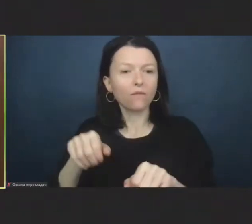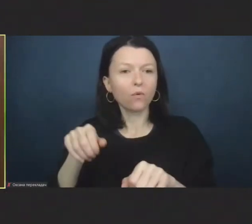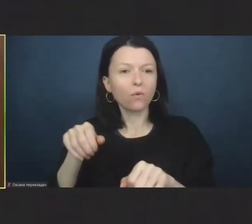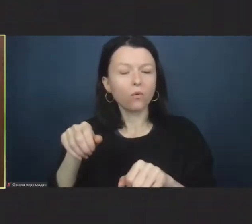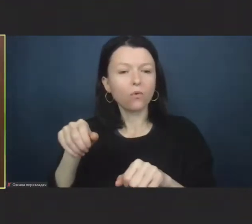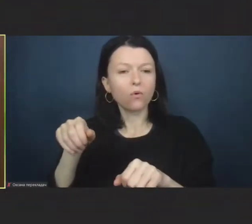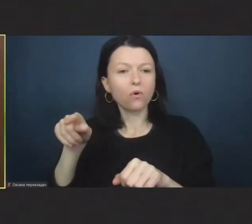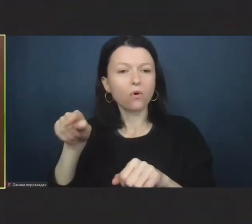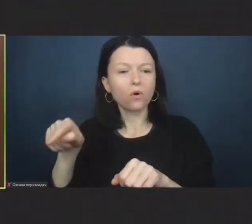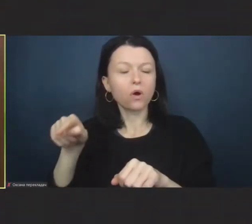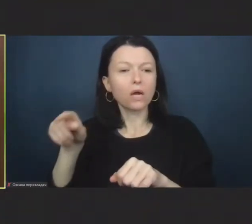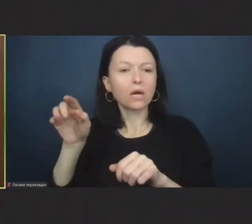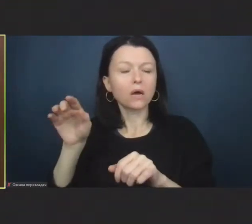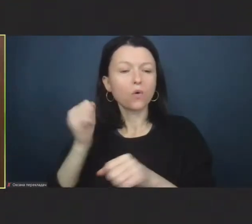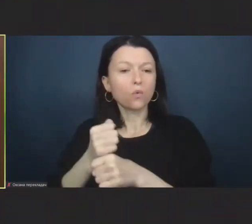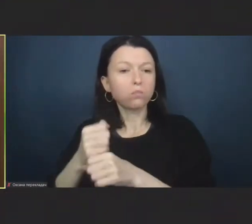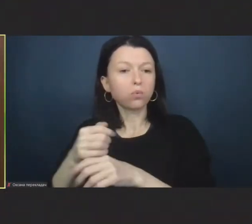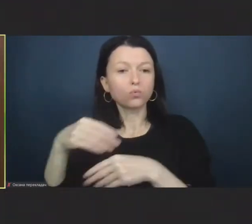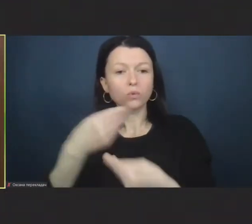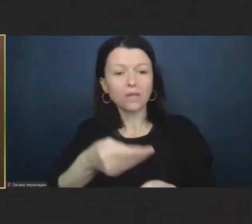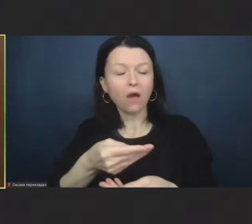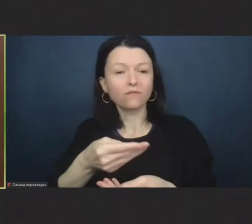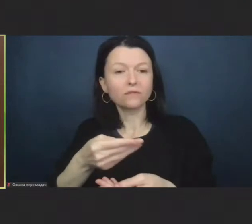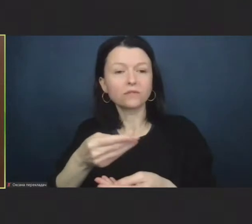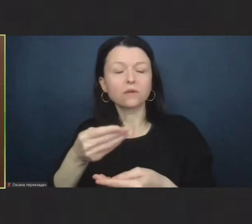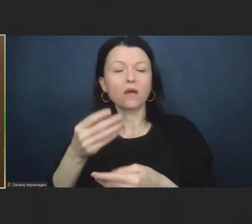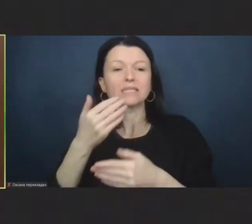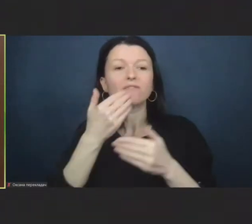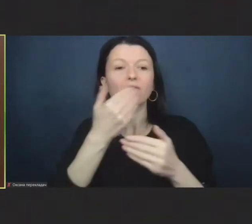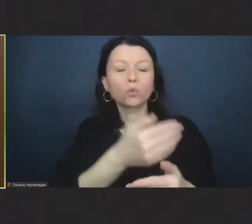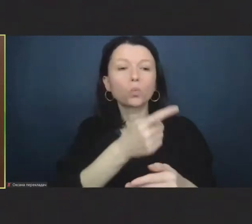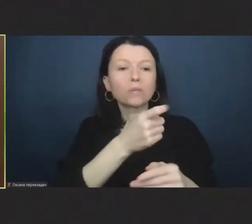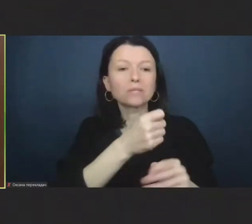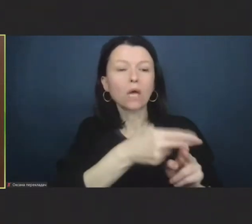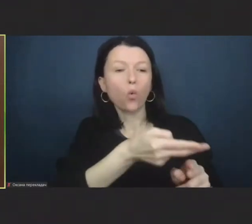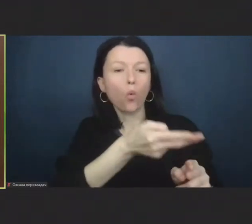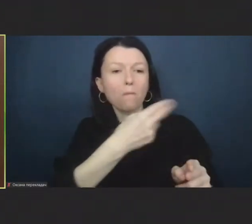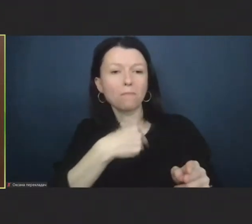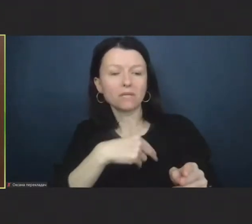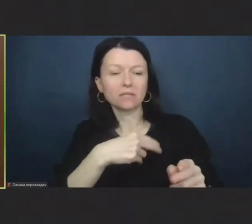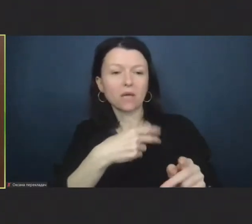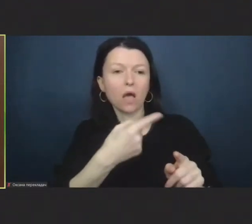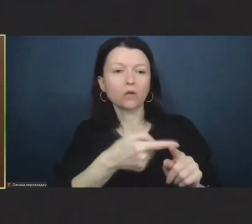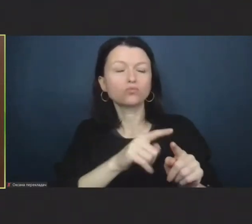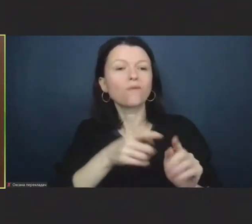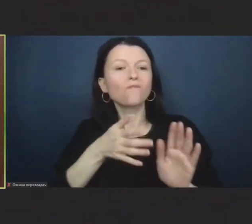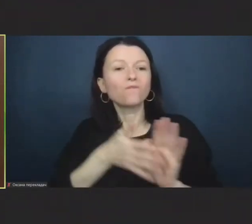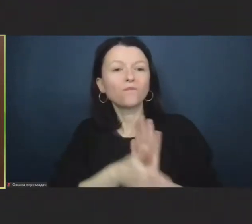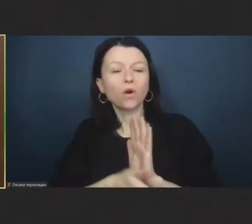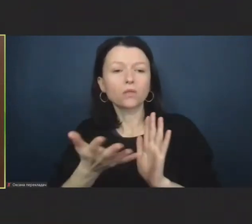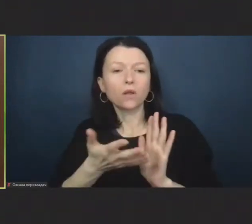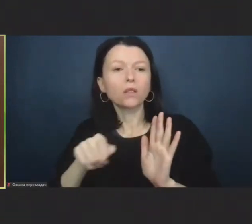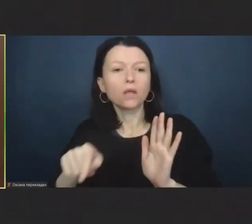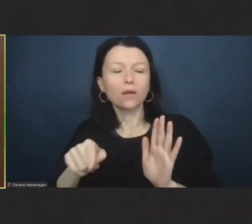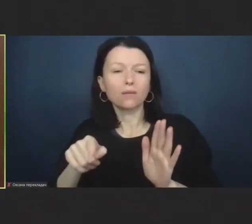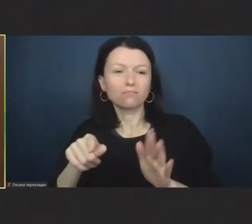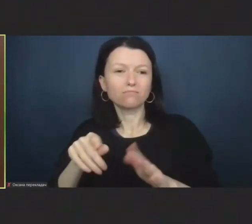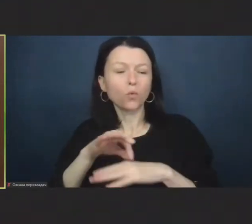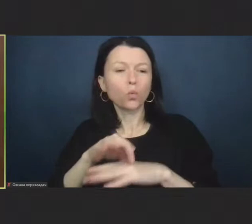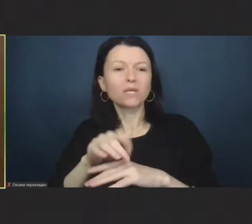there is a duty of a employer to compensate, to